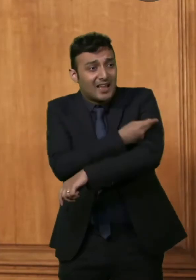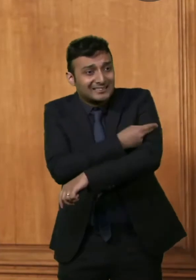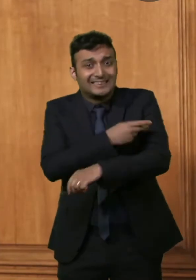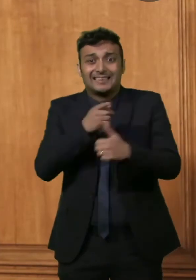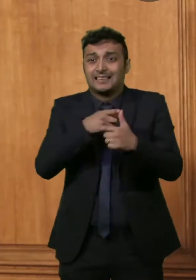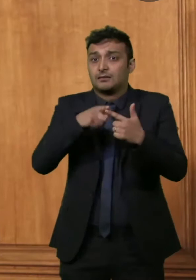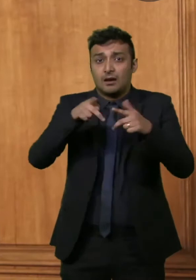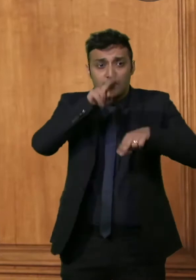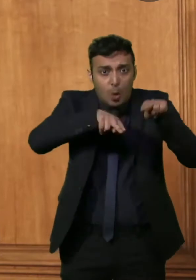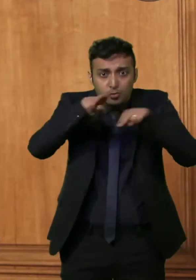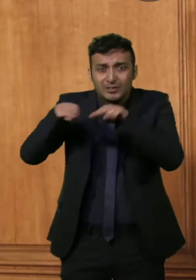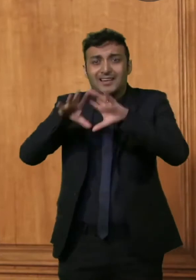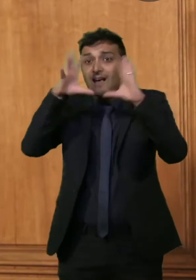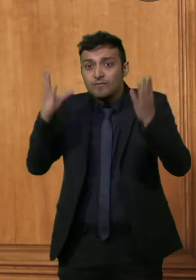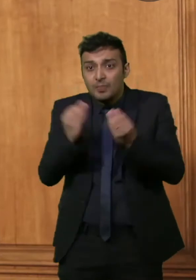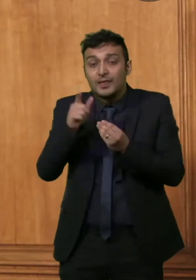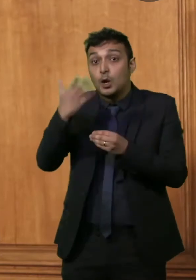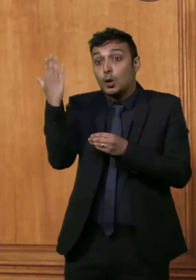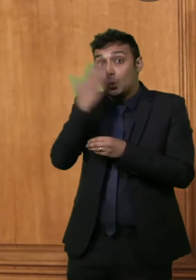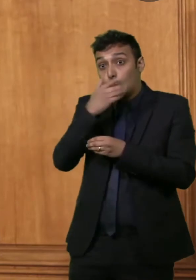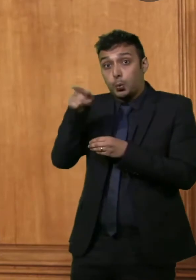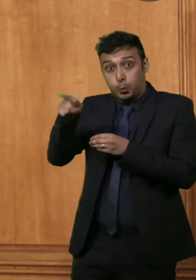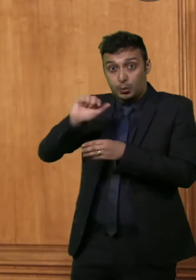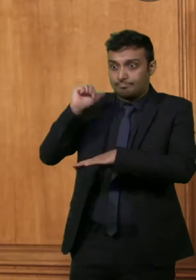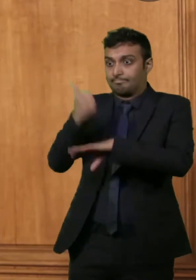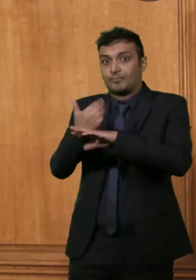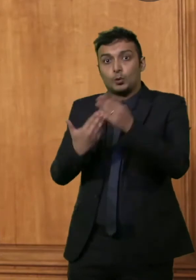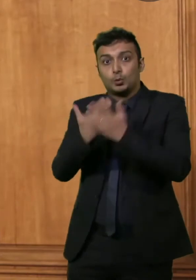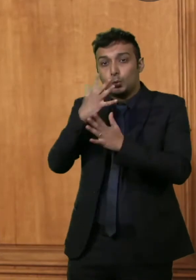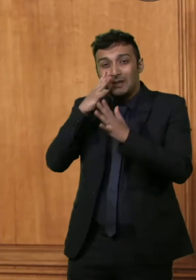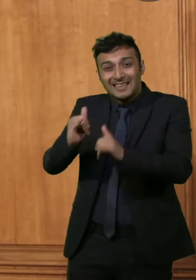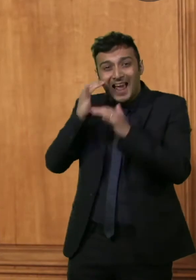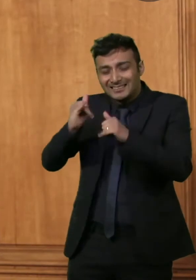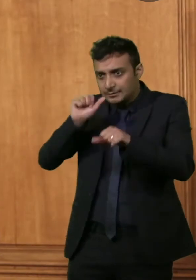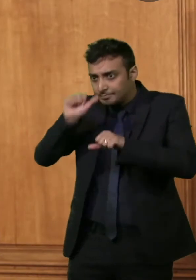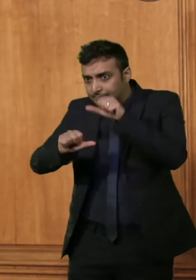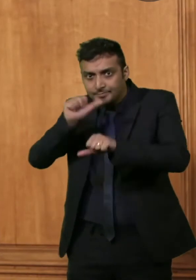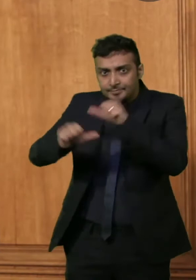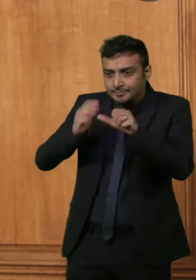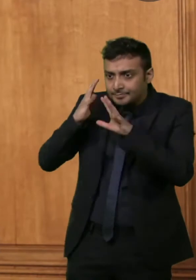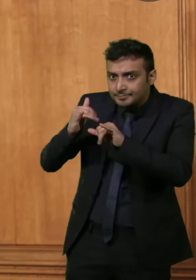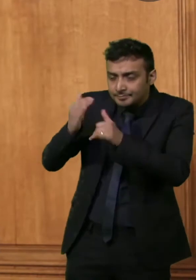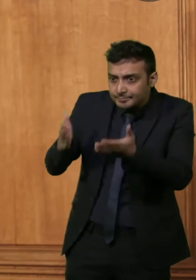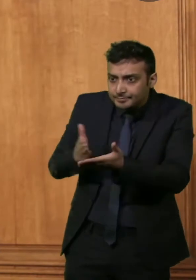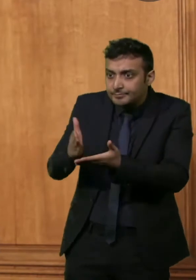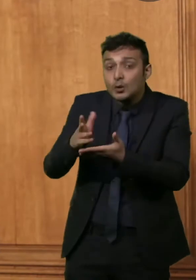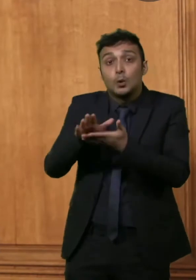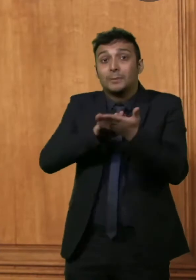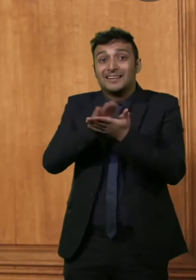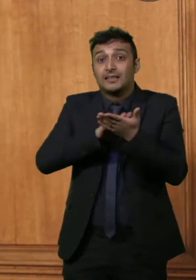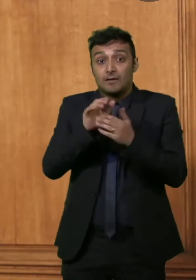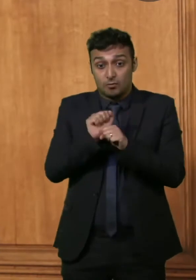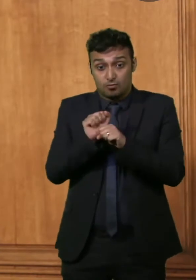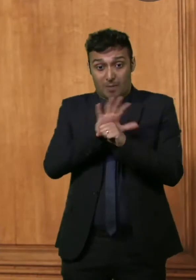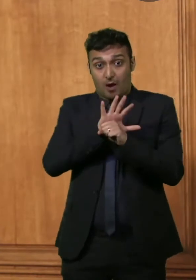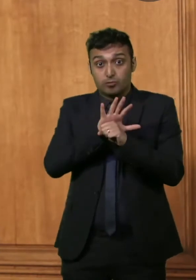schools should mean that the likelihood of a case going into the school and then numbers of children having to